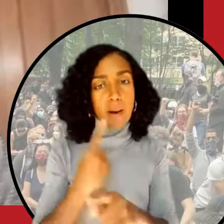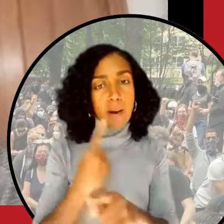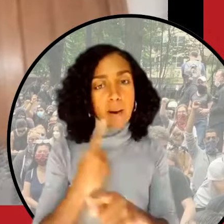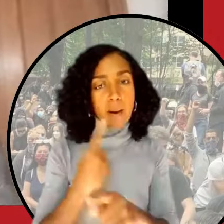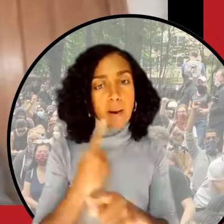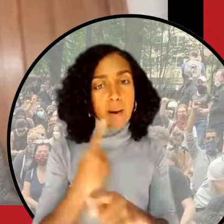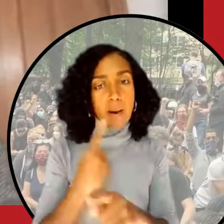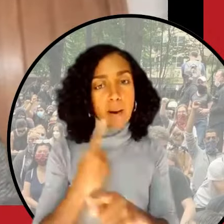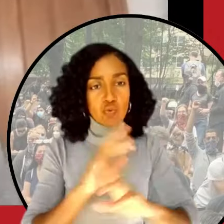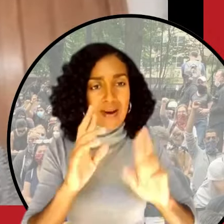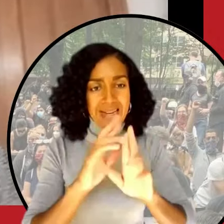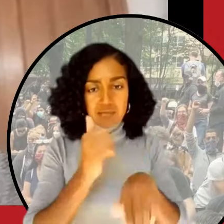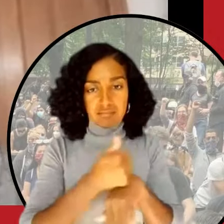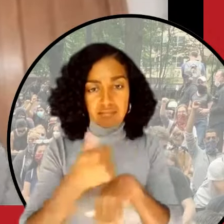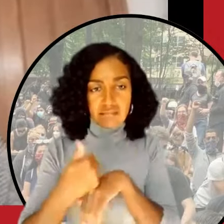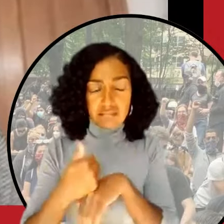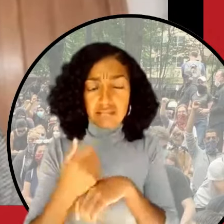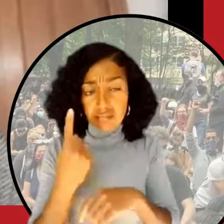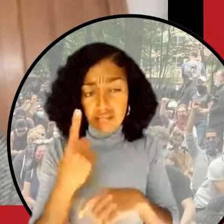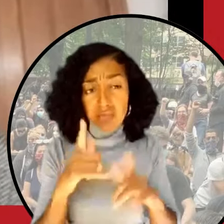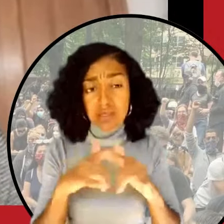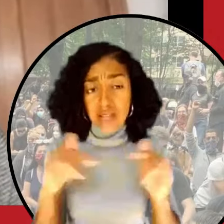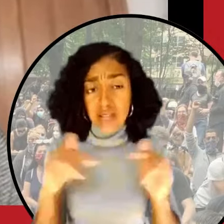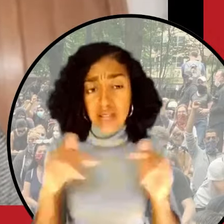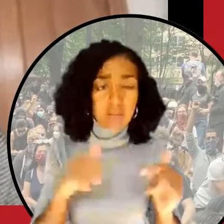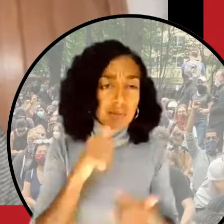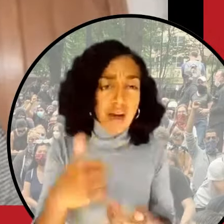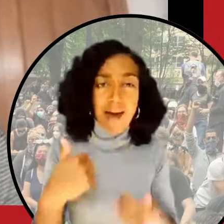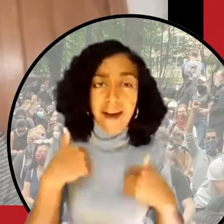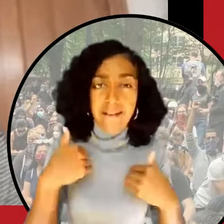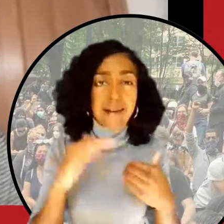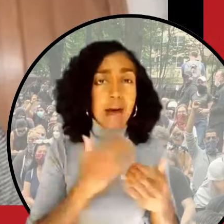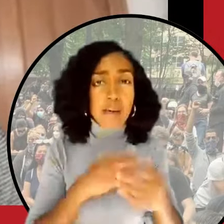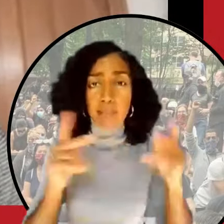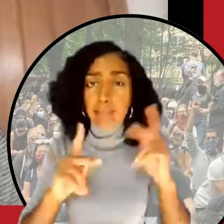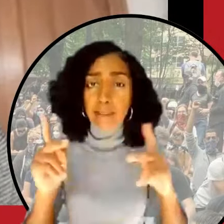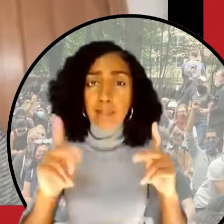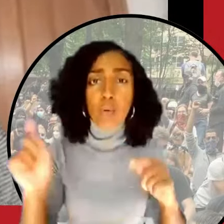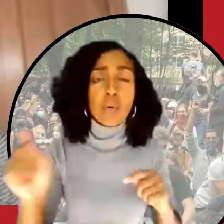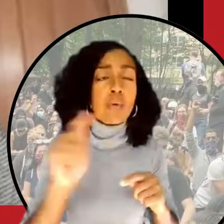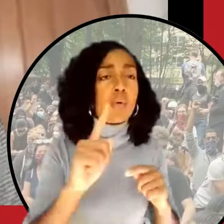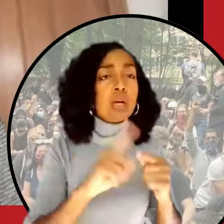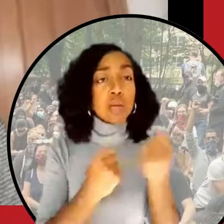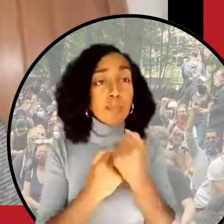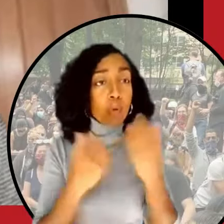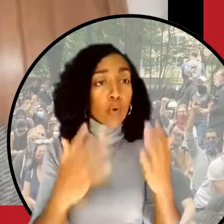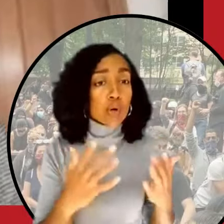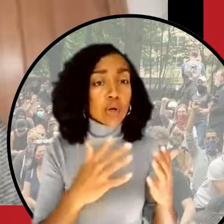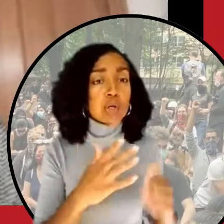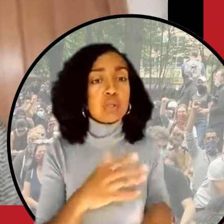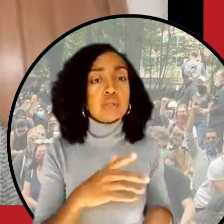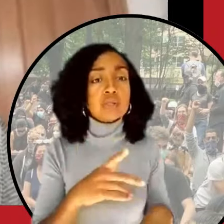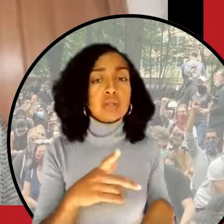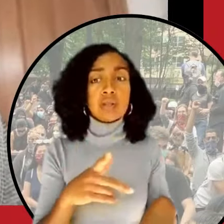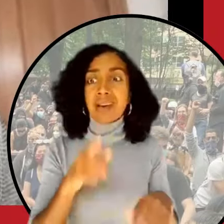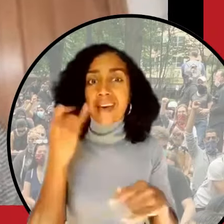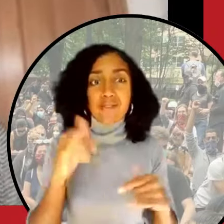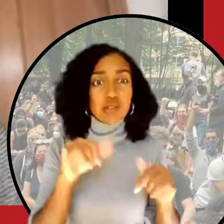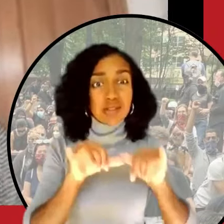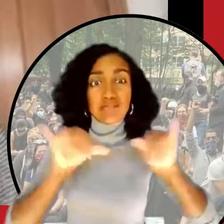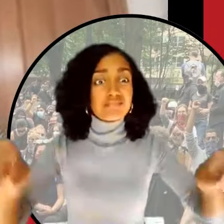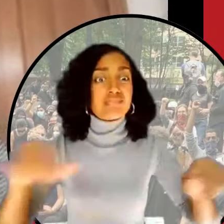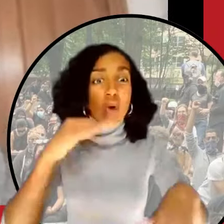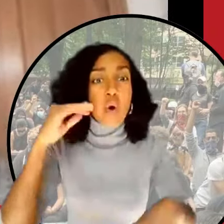not have our people, to not have, our supporters to be, sort of locked at home, just